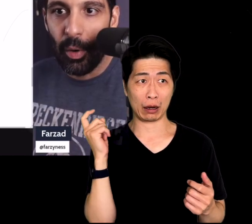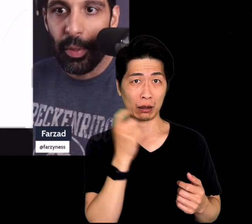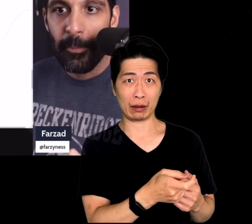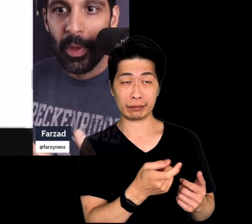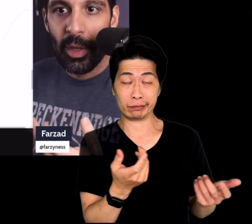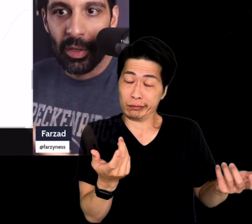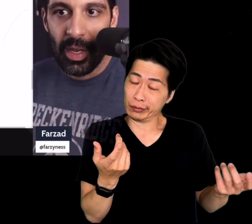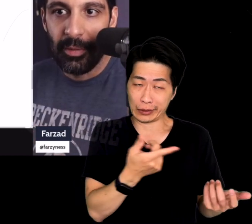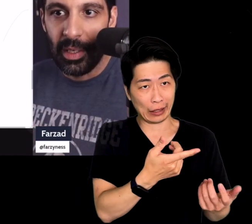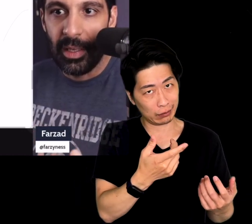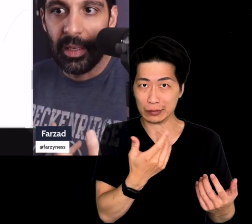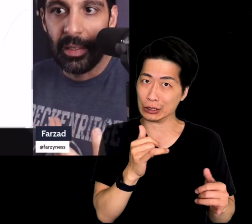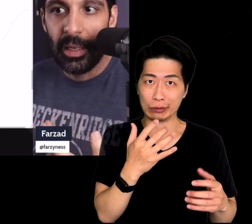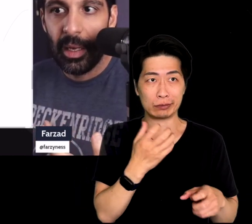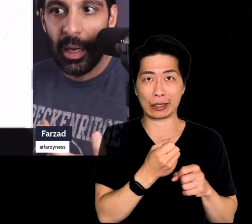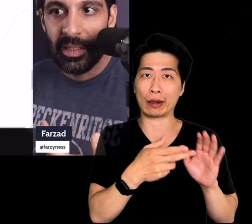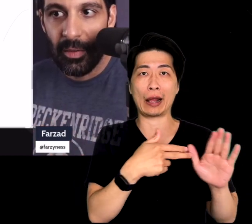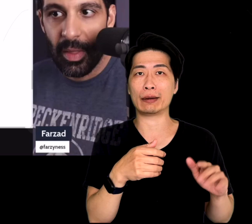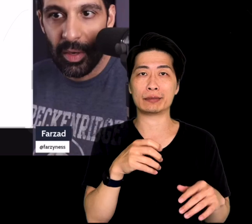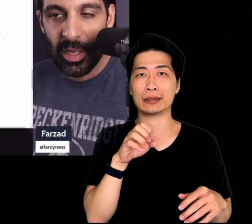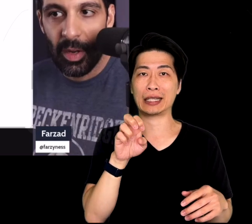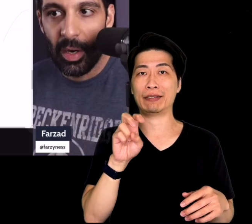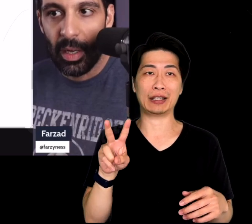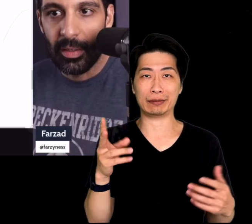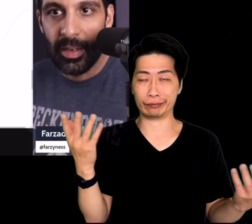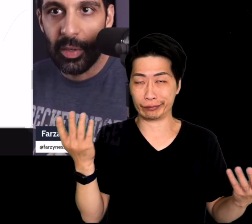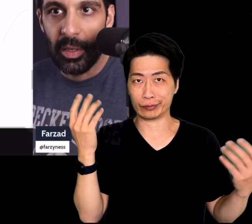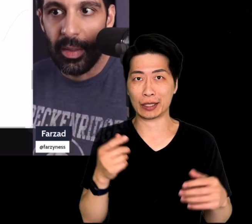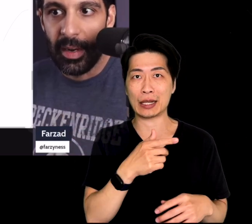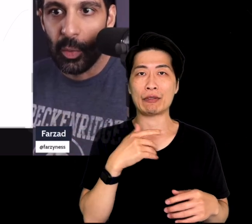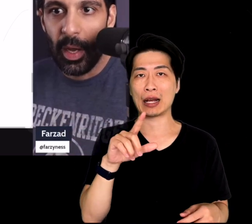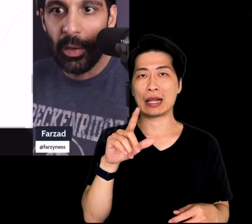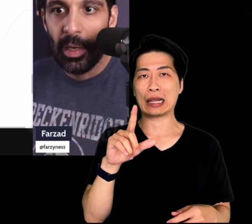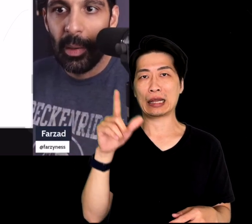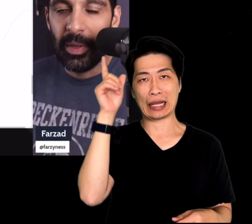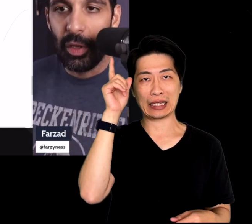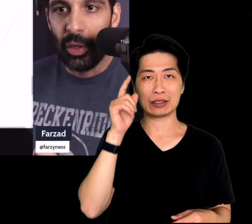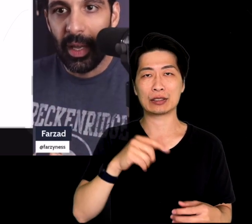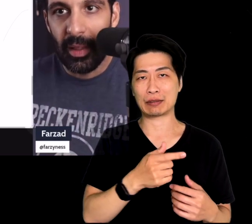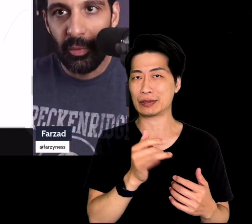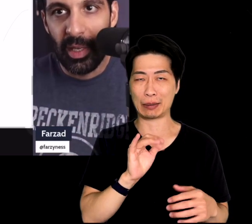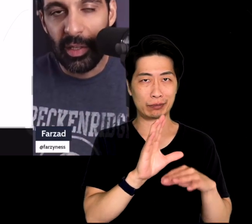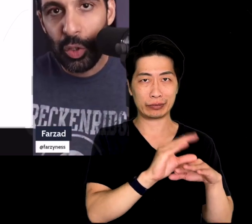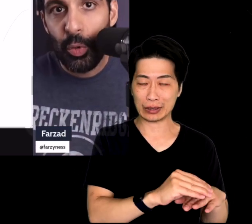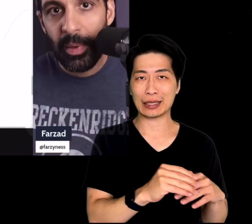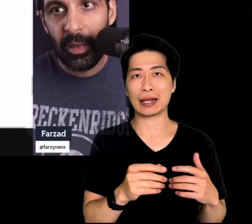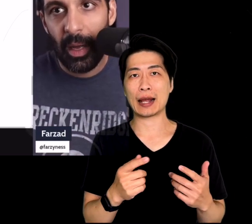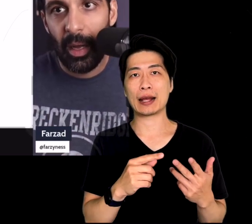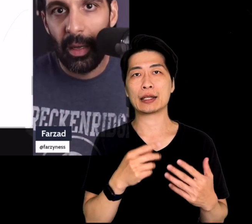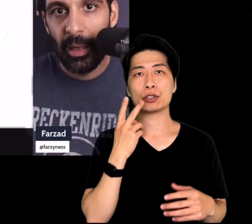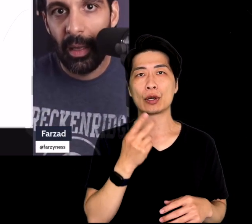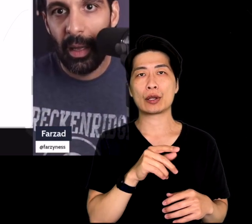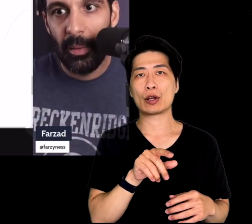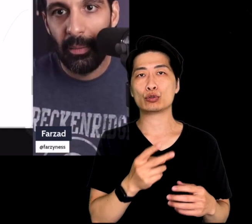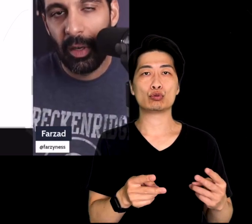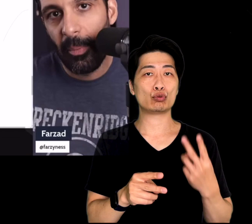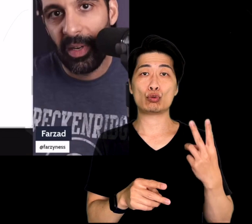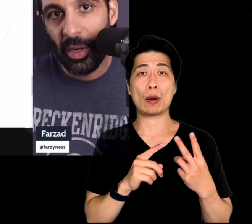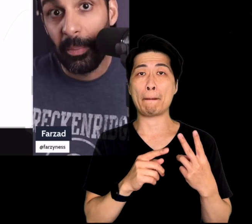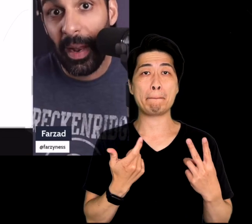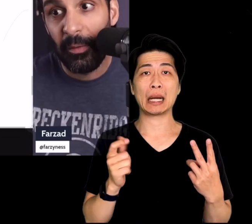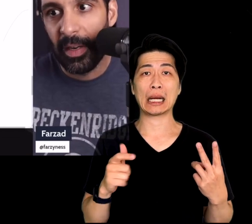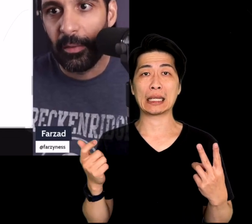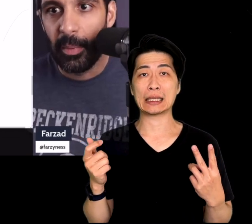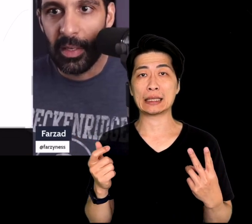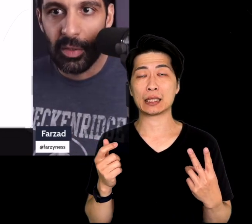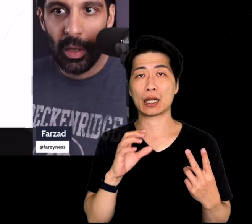on both. You also have the Lincoln, $3,700 tax credit on that as well. But then you look at really the two big companies